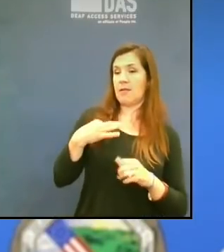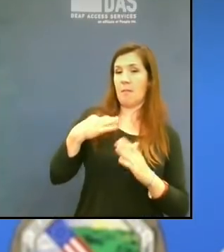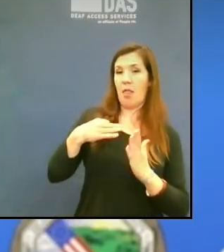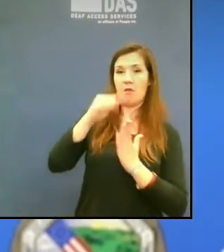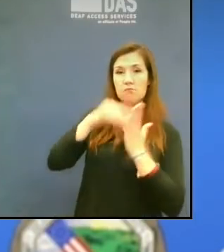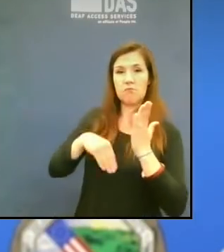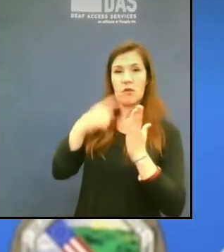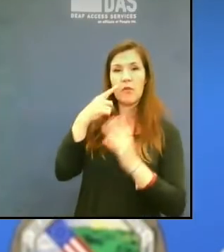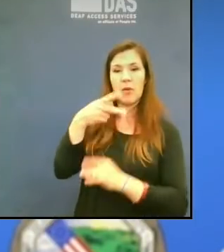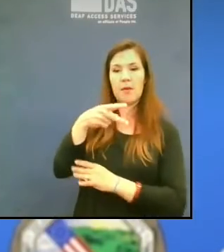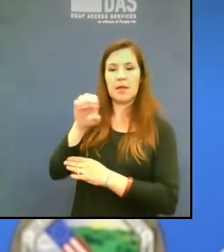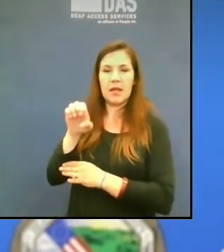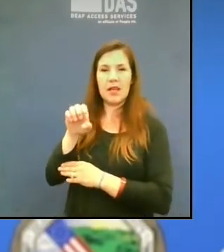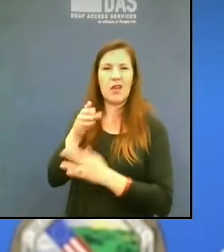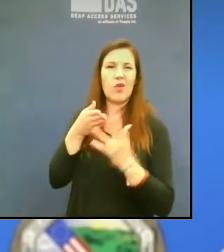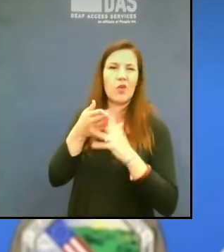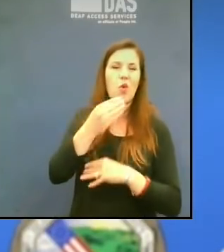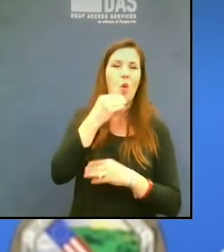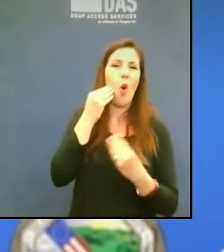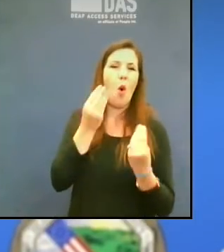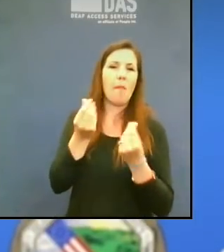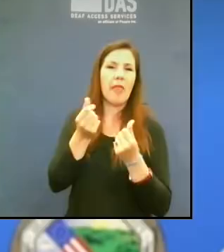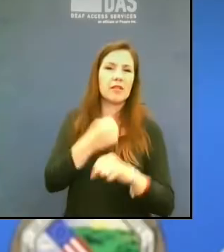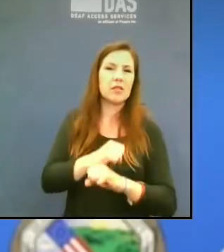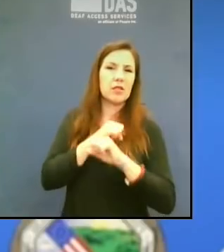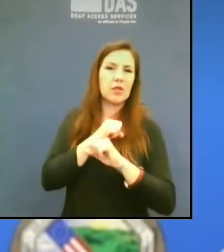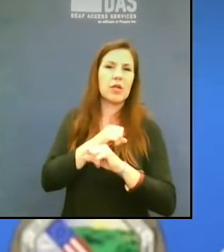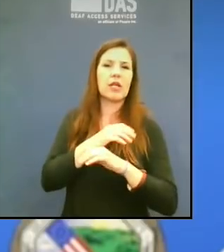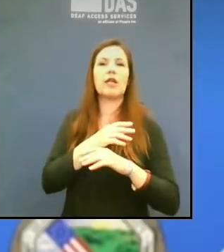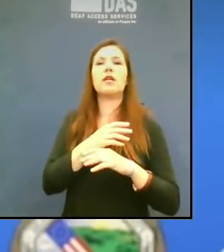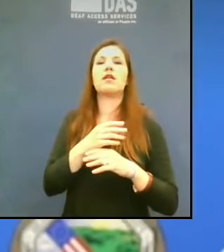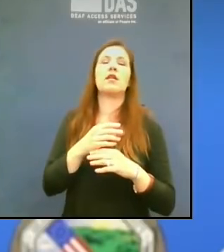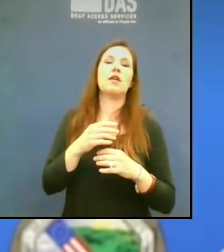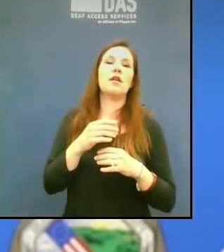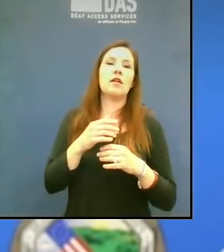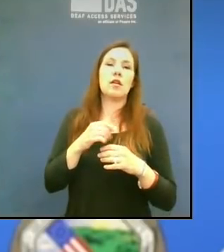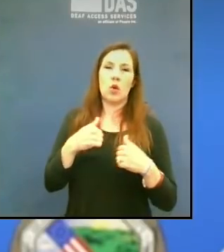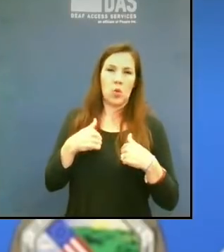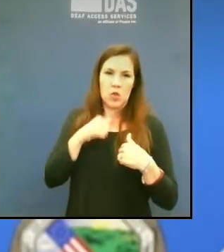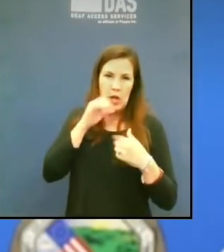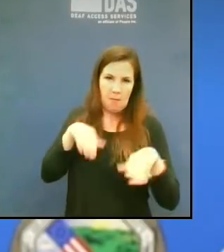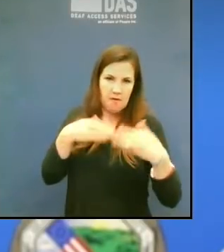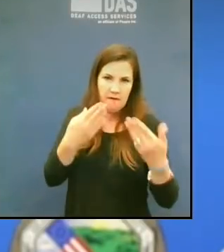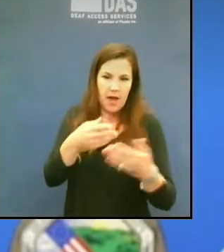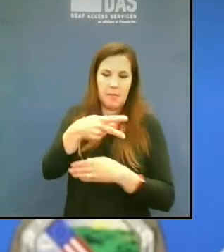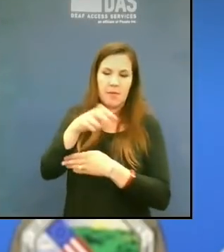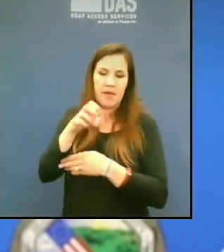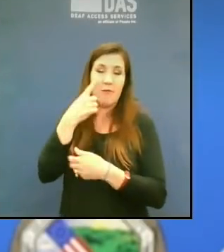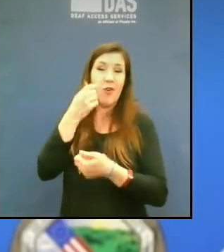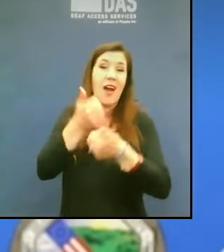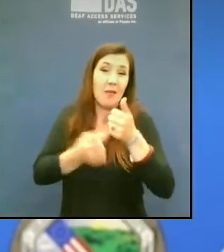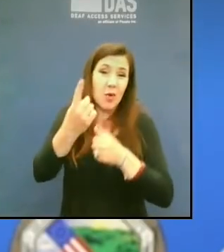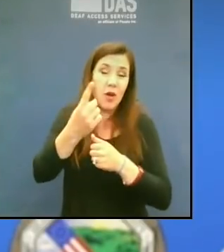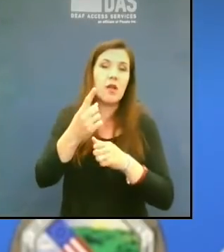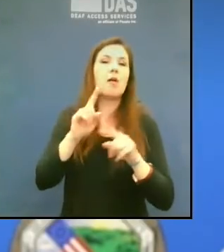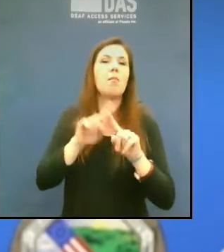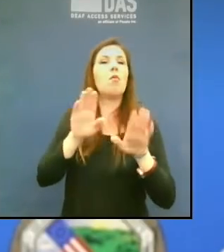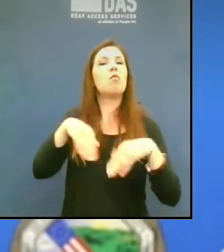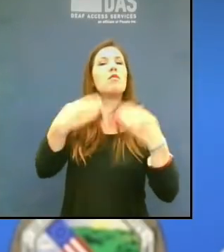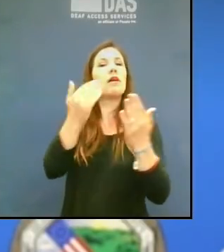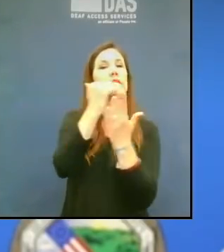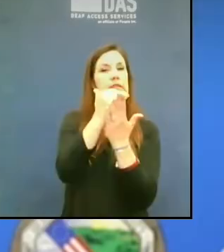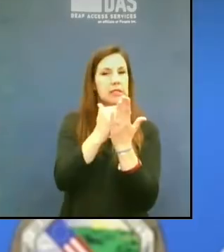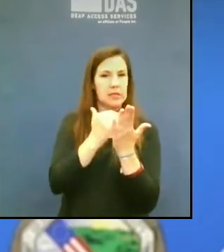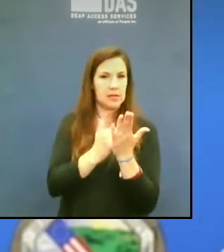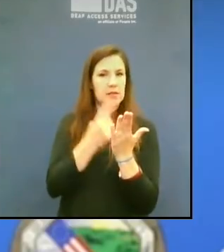Department of Homeland Security and Emergency Services. We do not provide PPE to everyone, and what we have done is provided lists